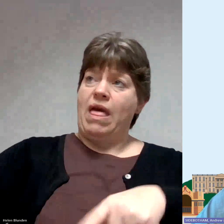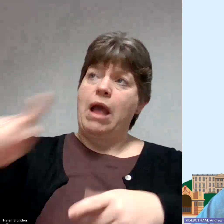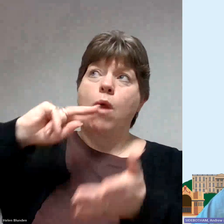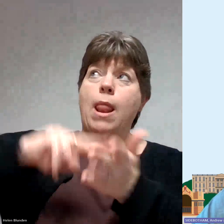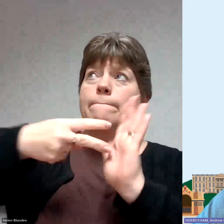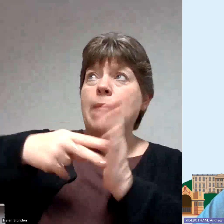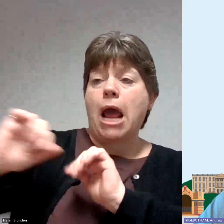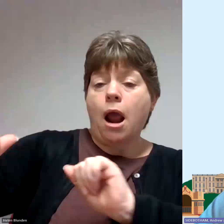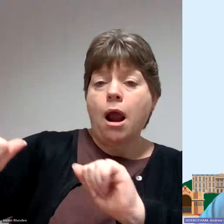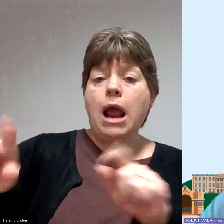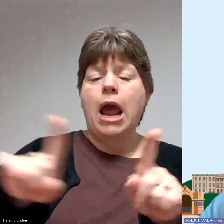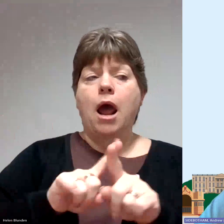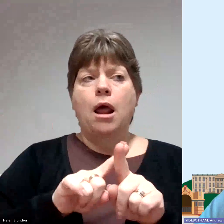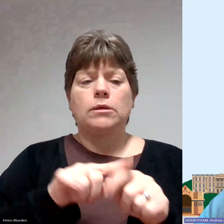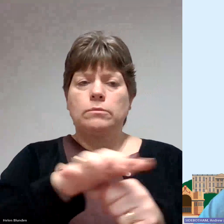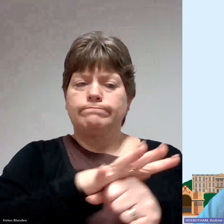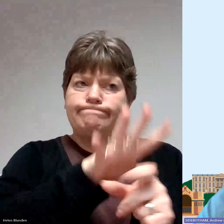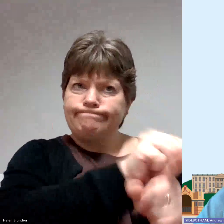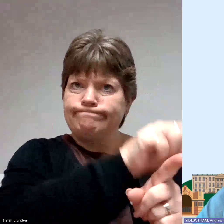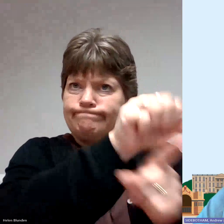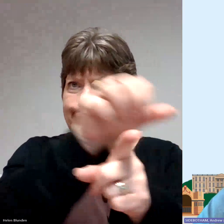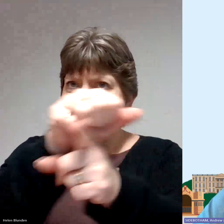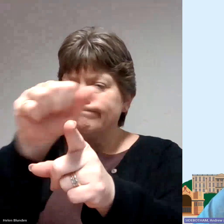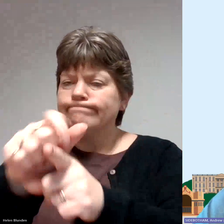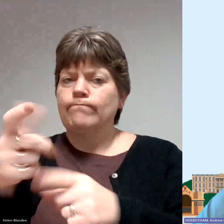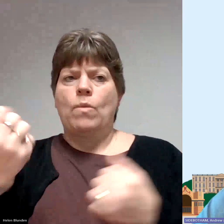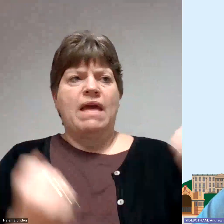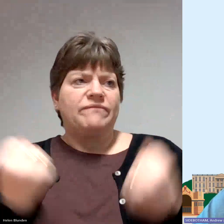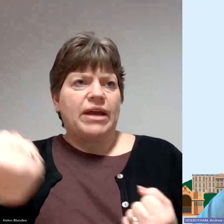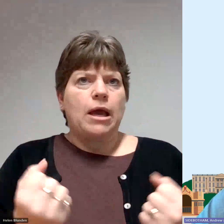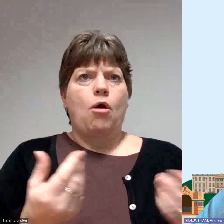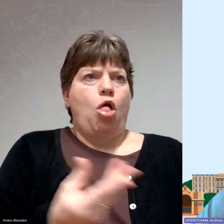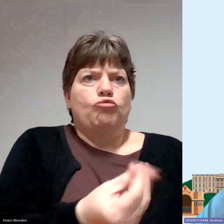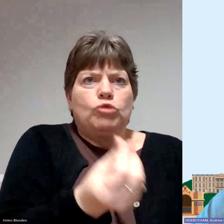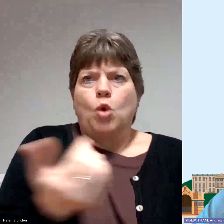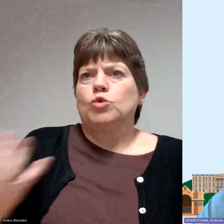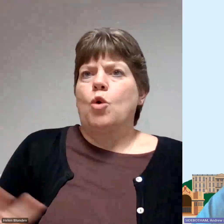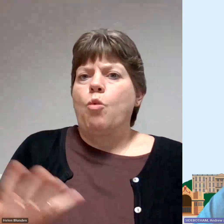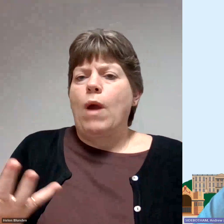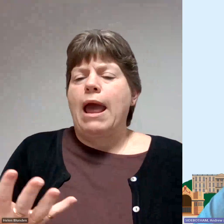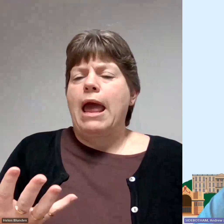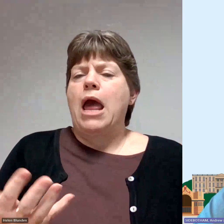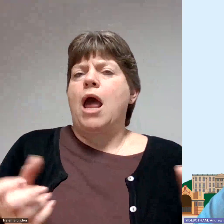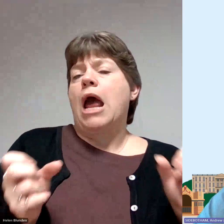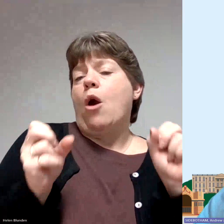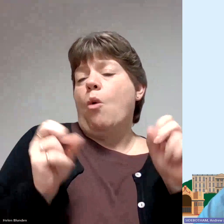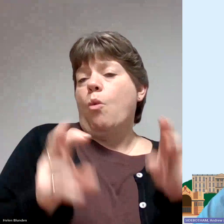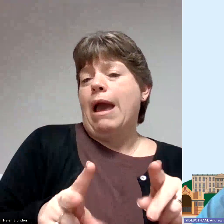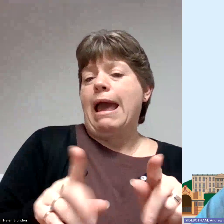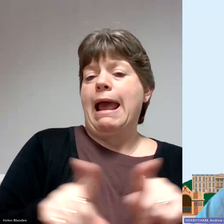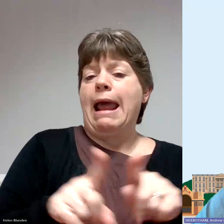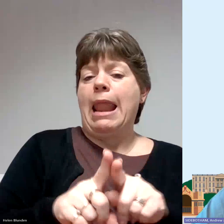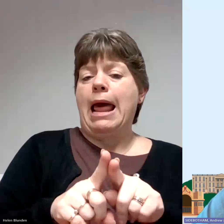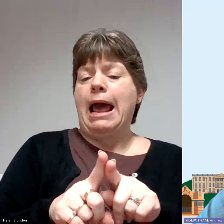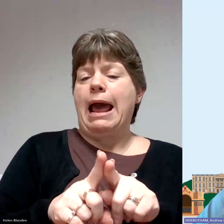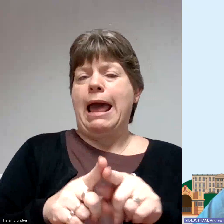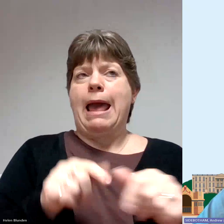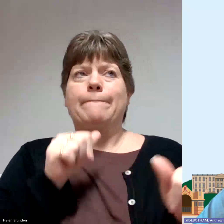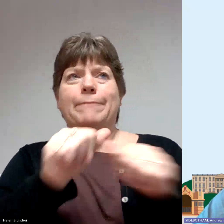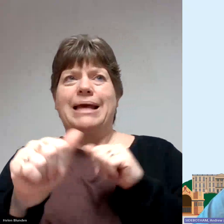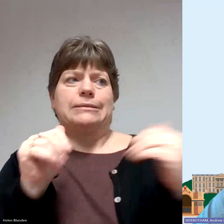and locate their vehicles and their resources in a way that sort of is agile and best